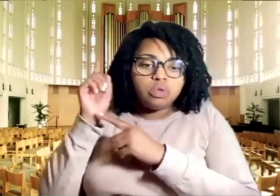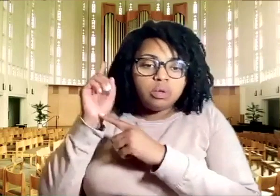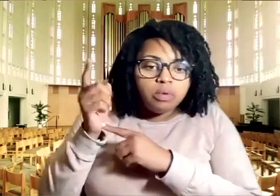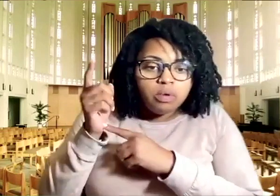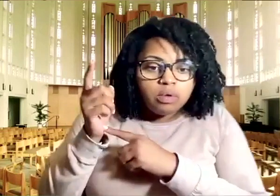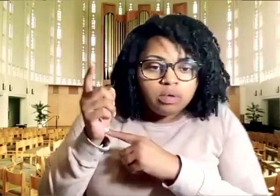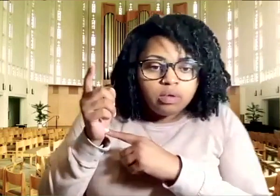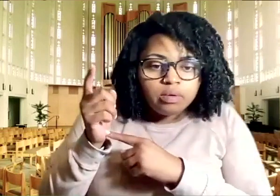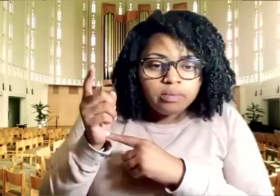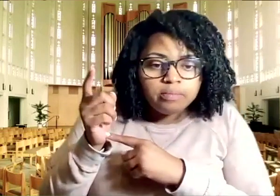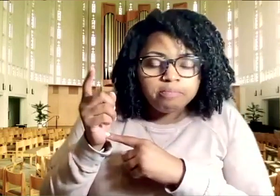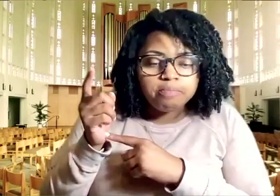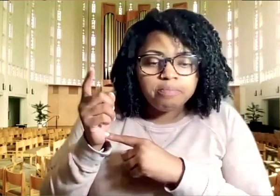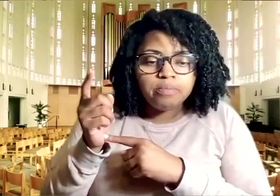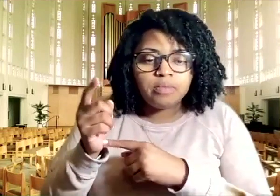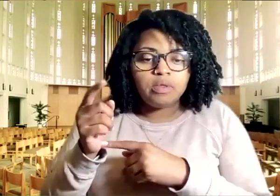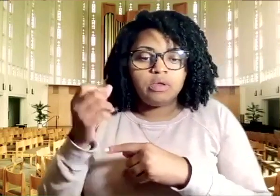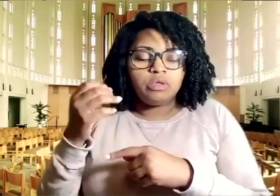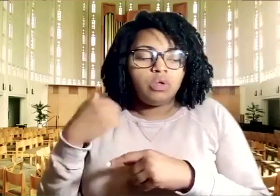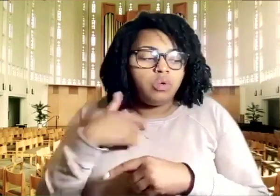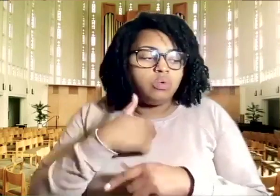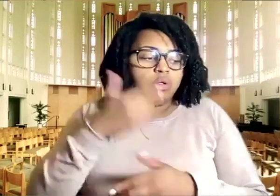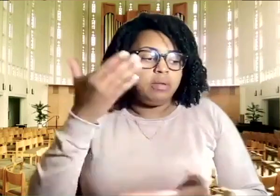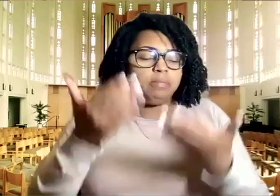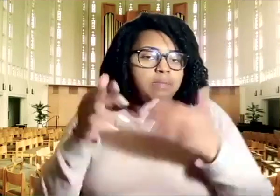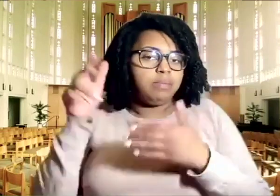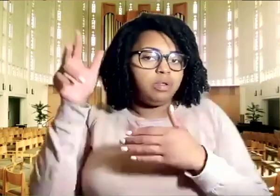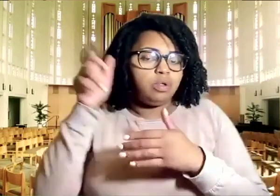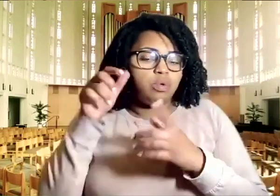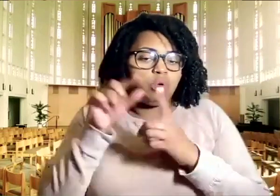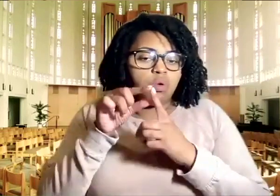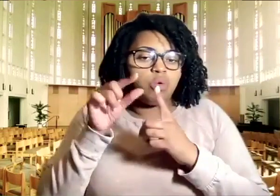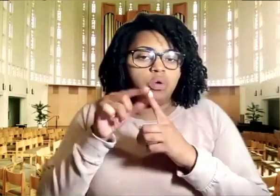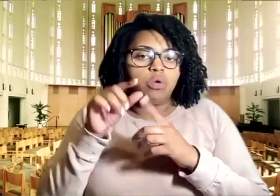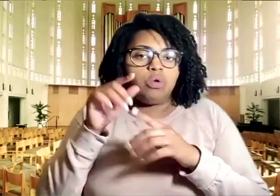so that we might hear a word from on high